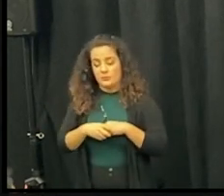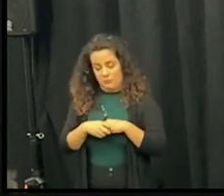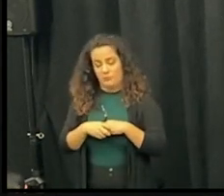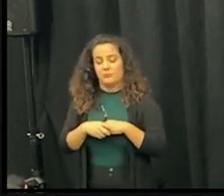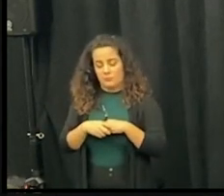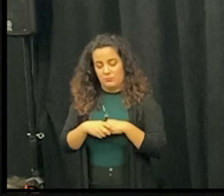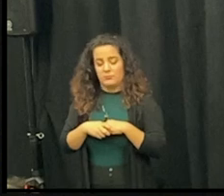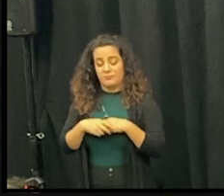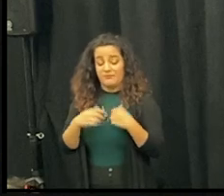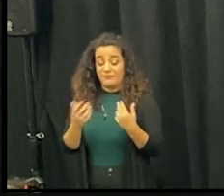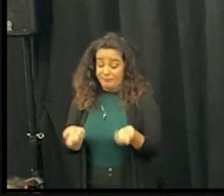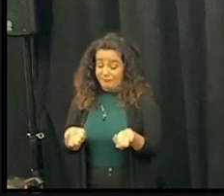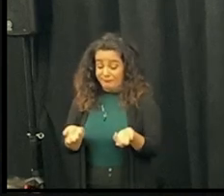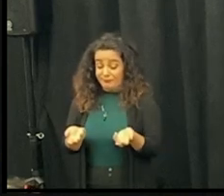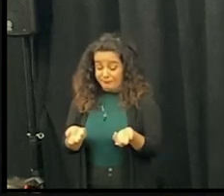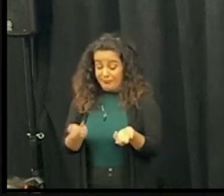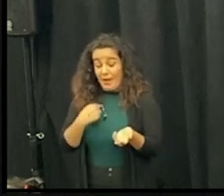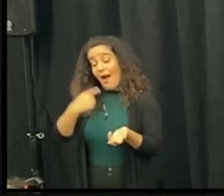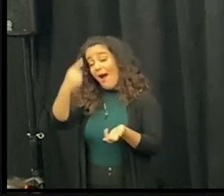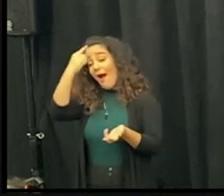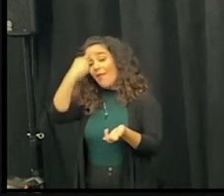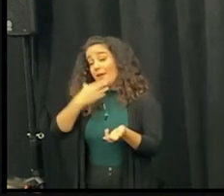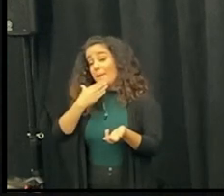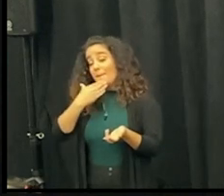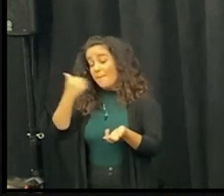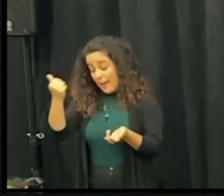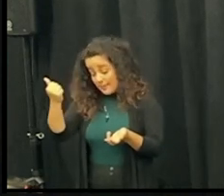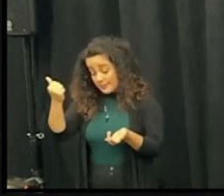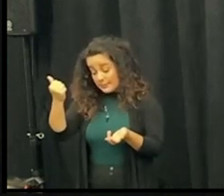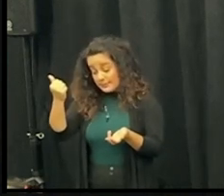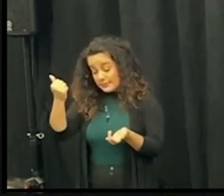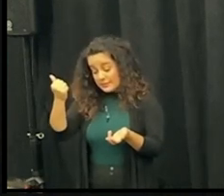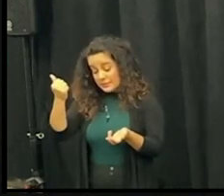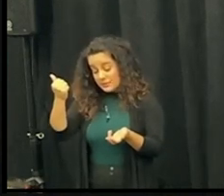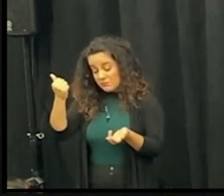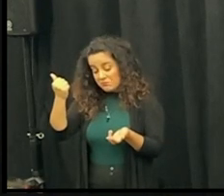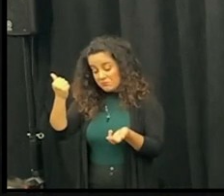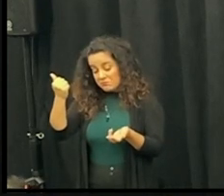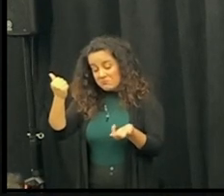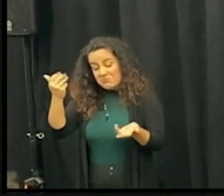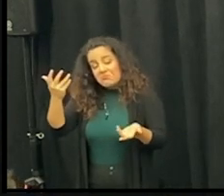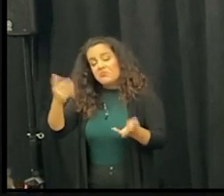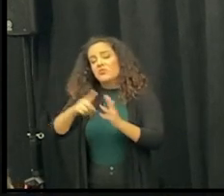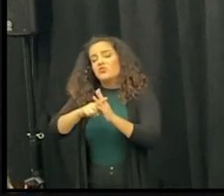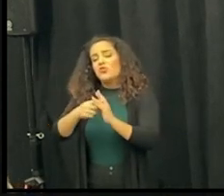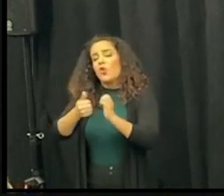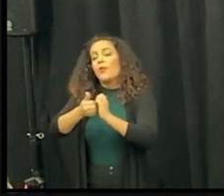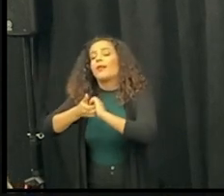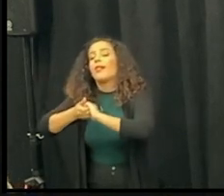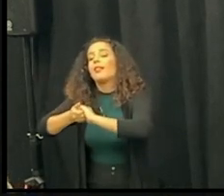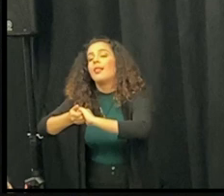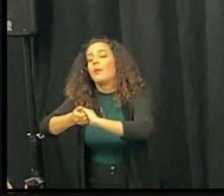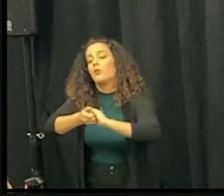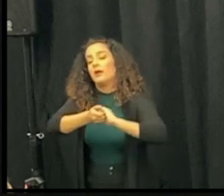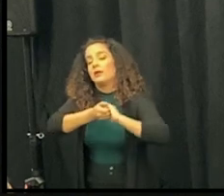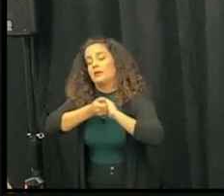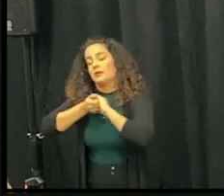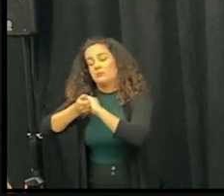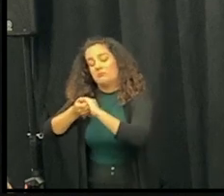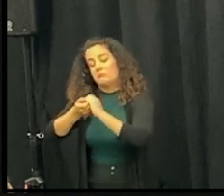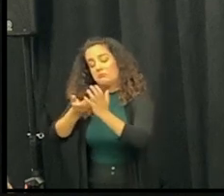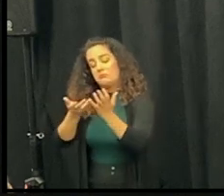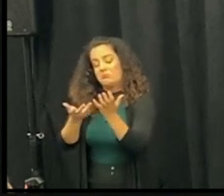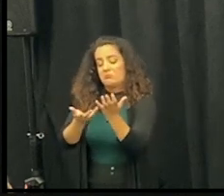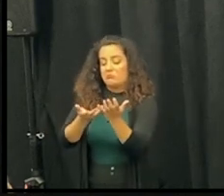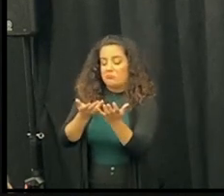I think is just best to sort of start with, you know, collaborating, you know, at least have